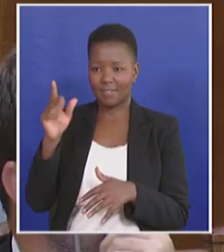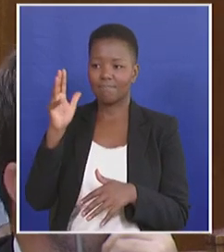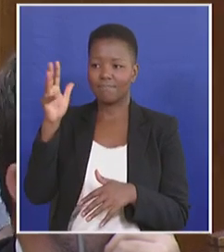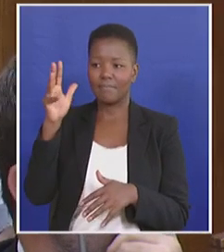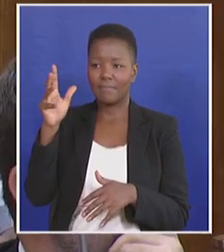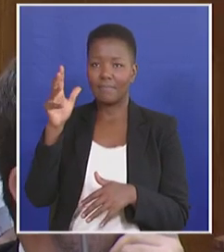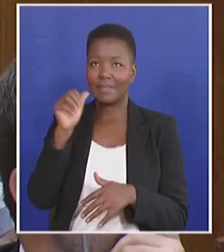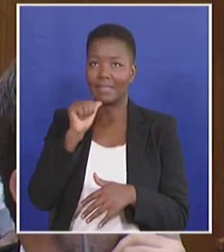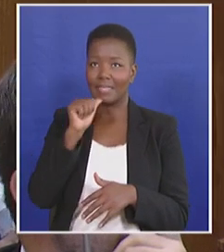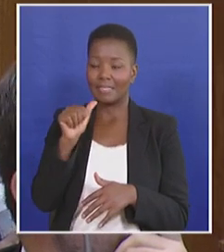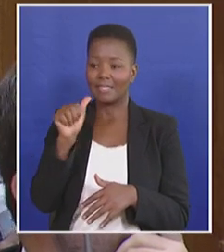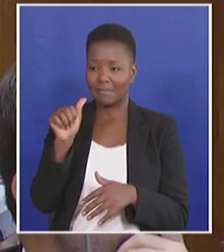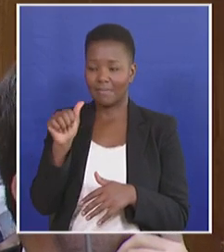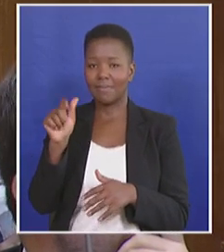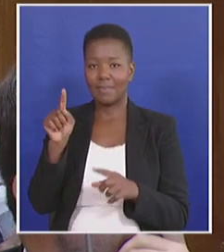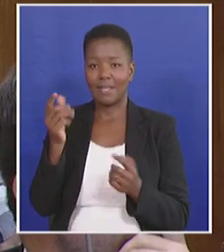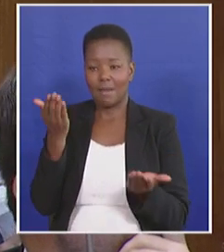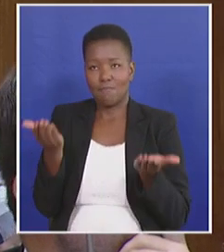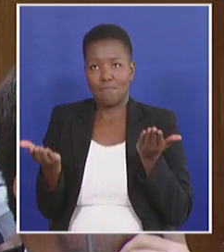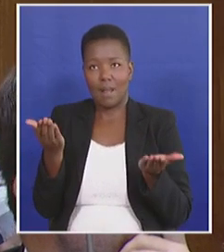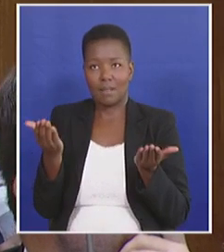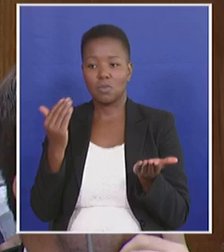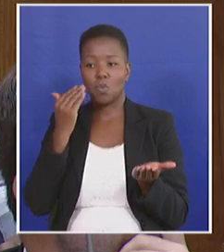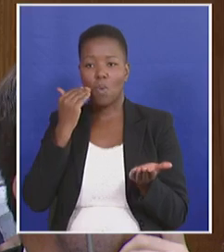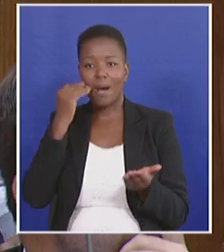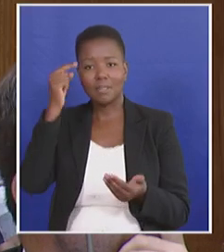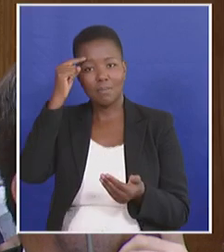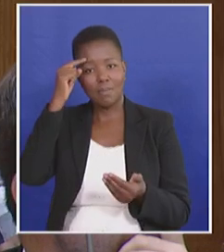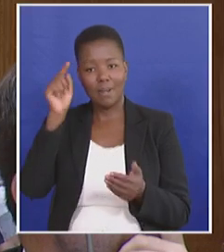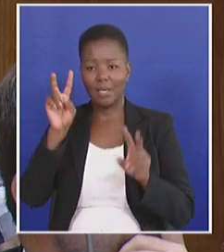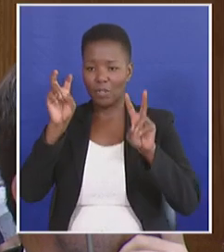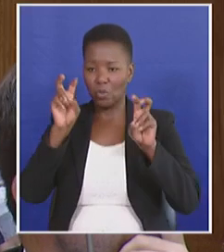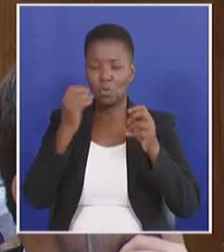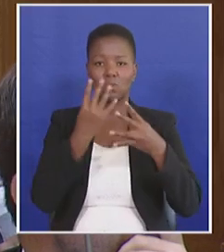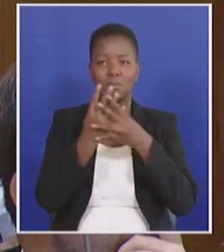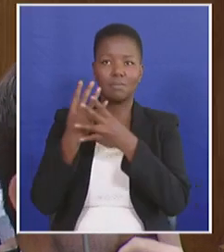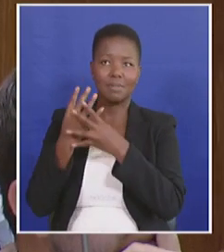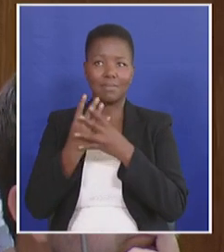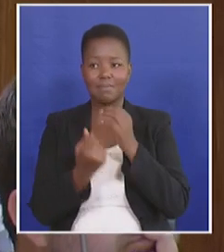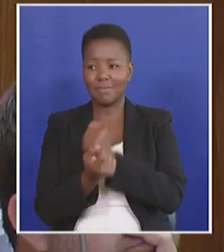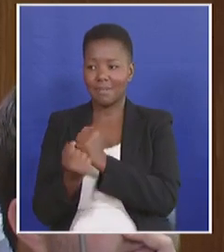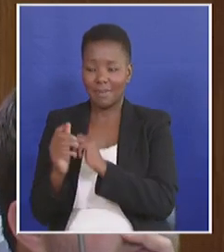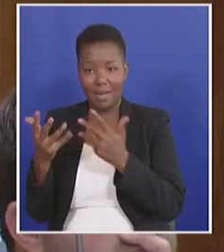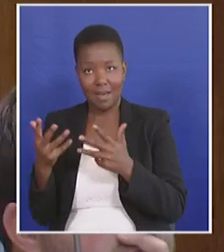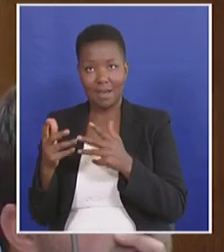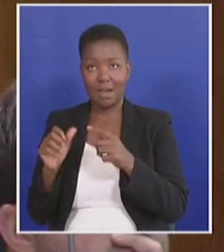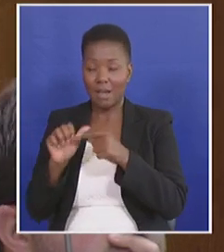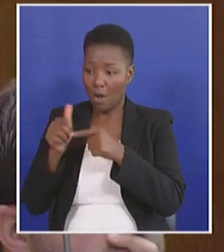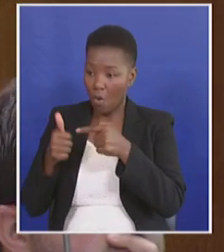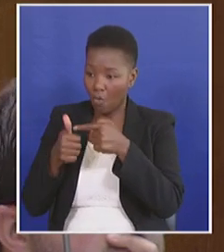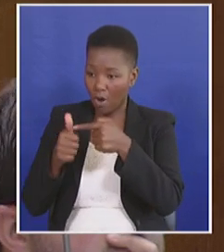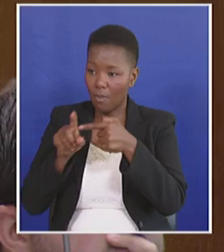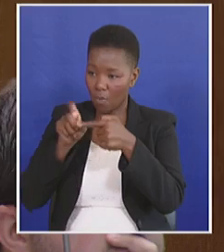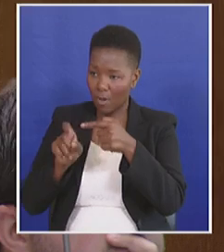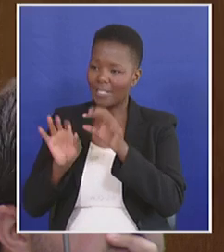the balance between white and black in dealing with these prosecutions. The follow-up question is dealing